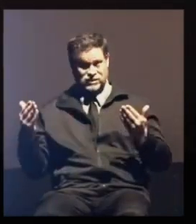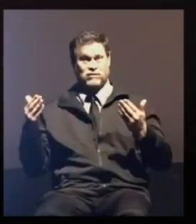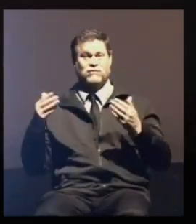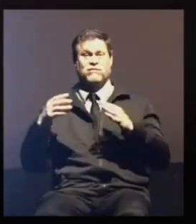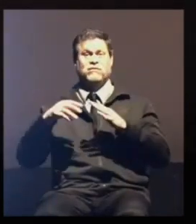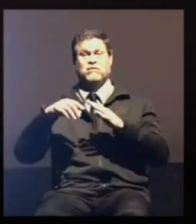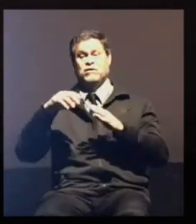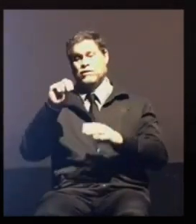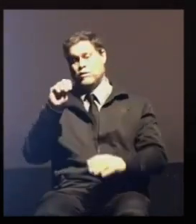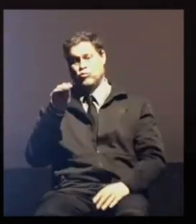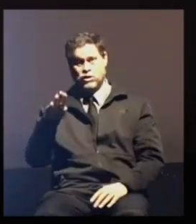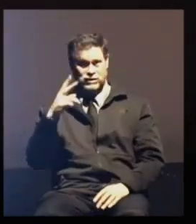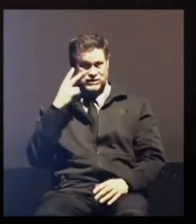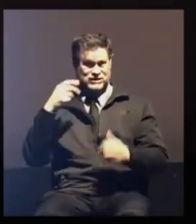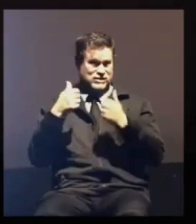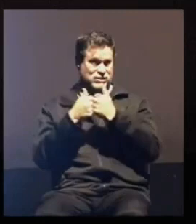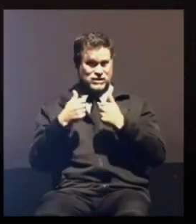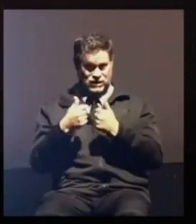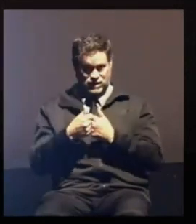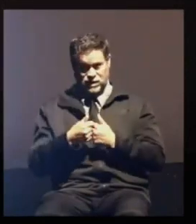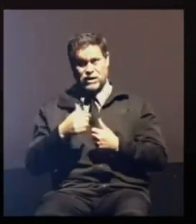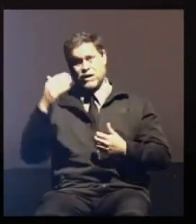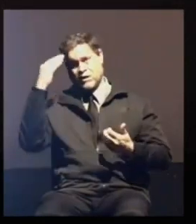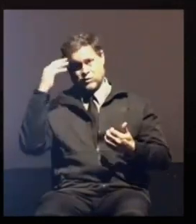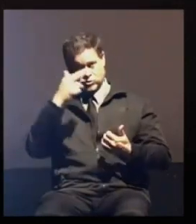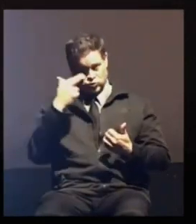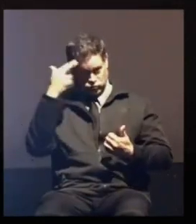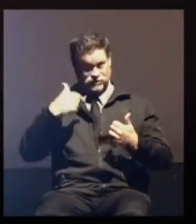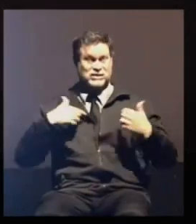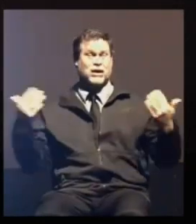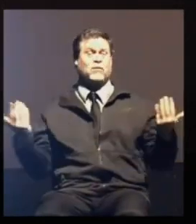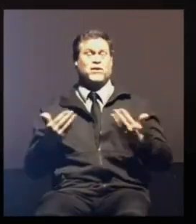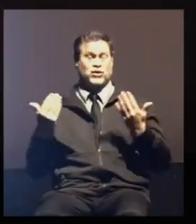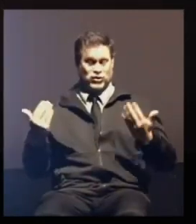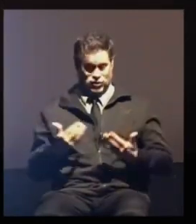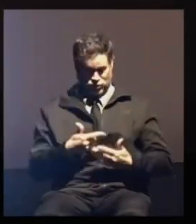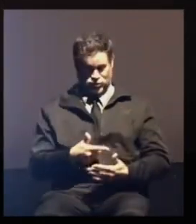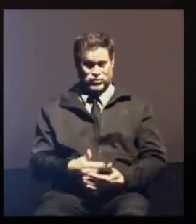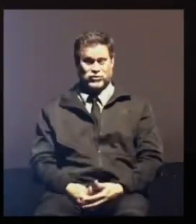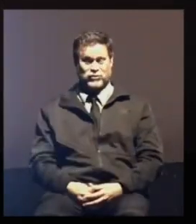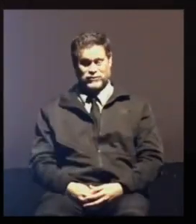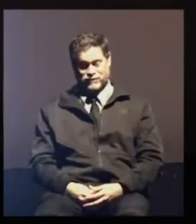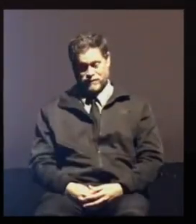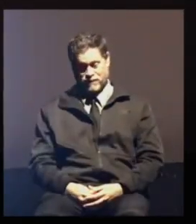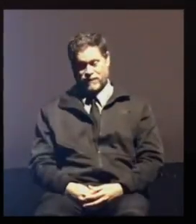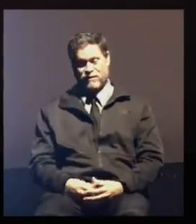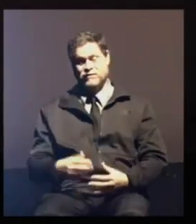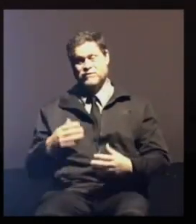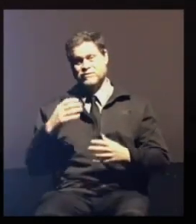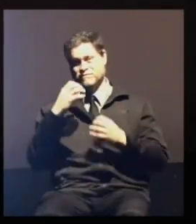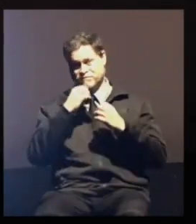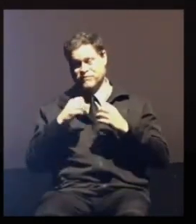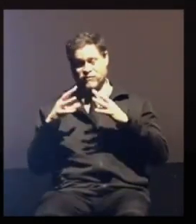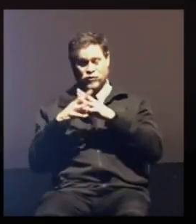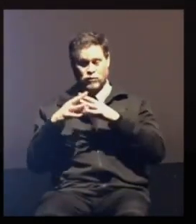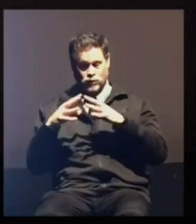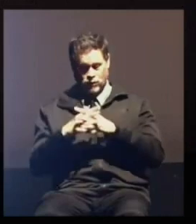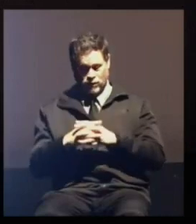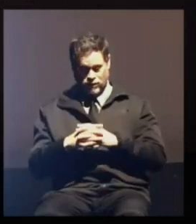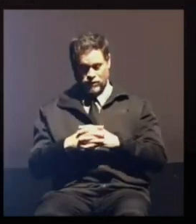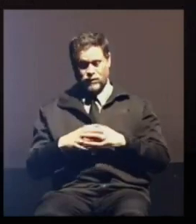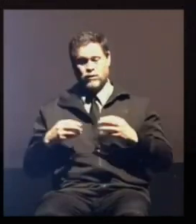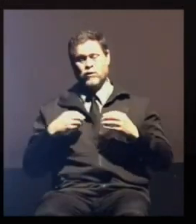going to Nebraska and seeing games. And I know she's the reason I'm here, because she wanted to hear football.